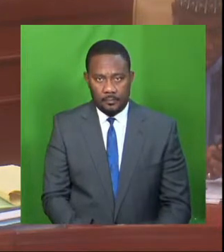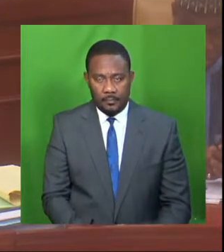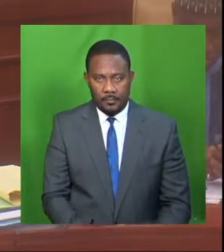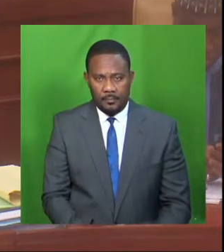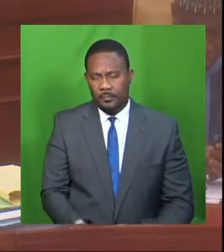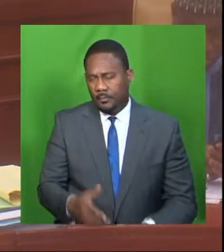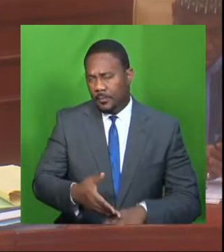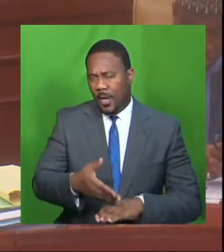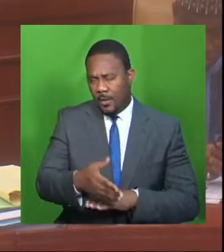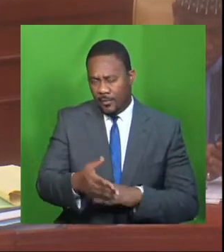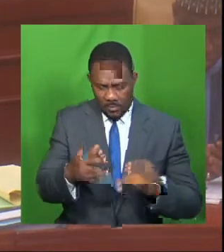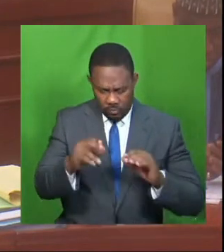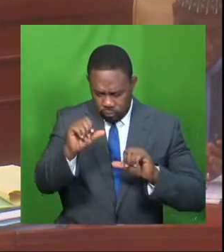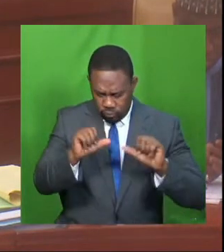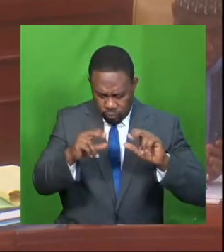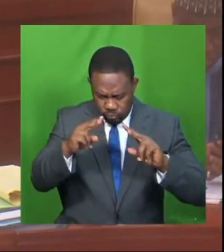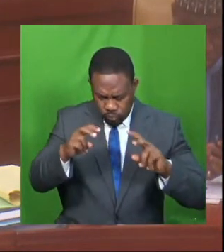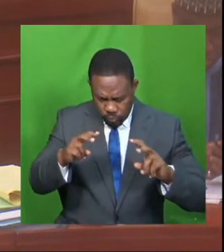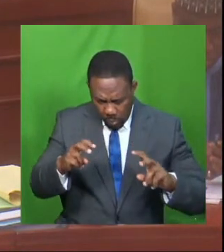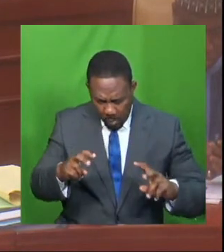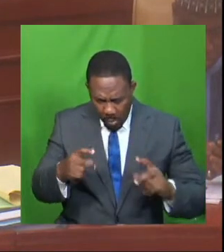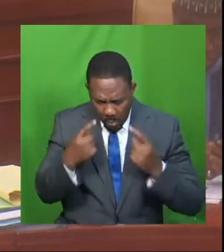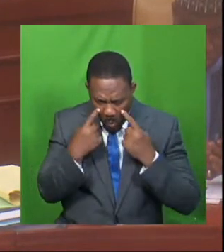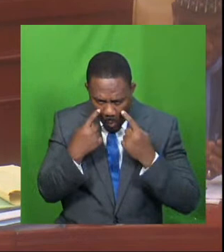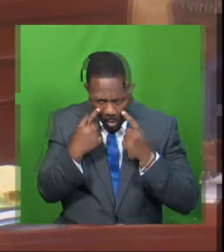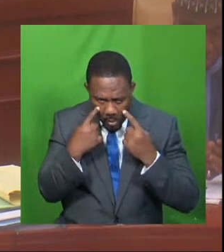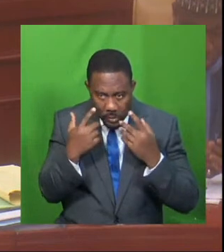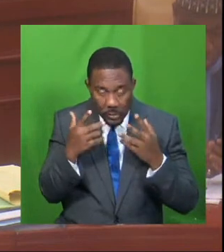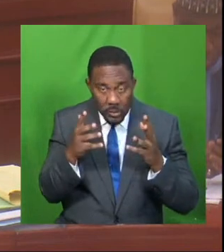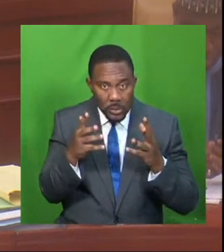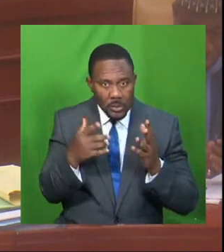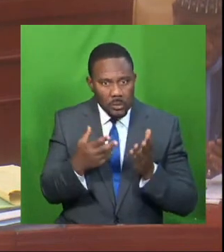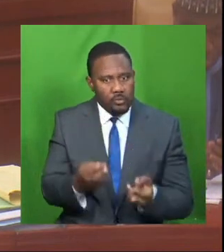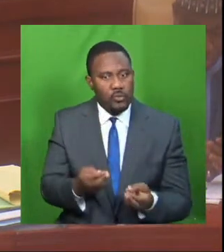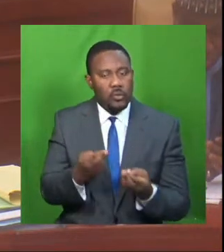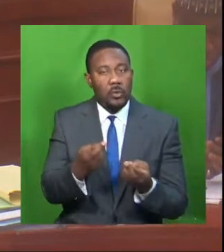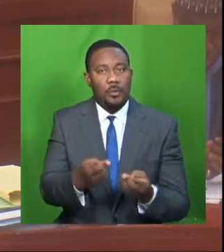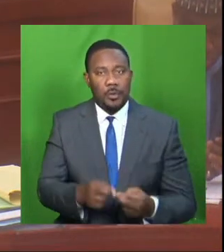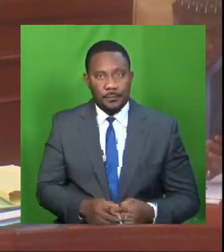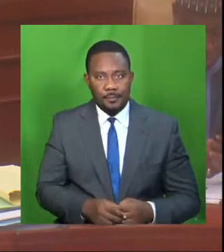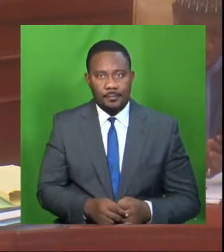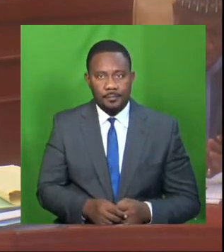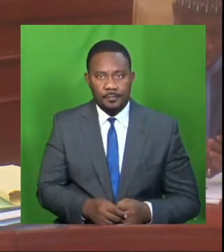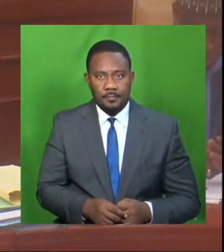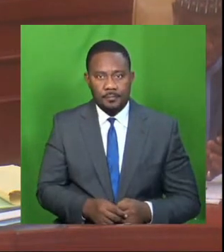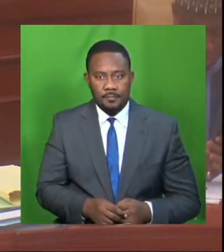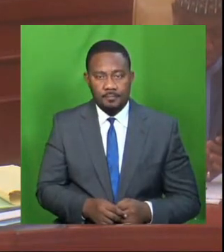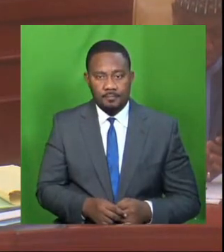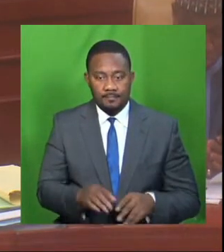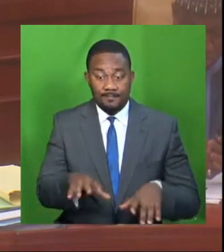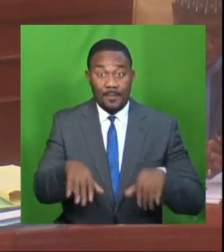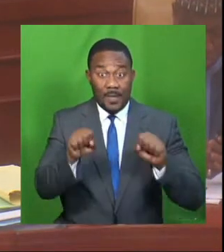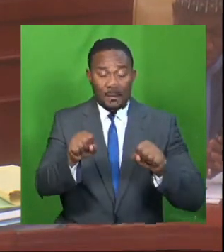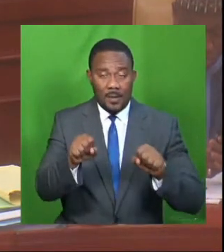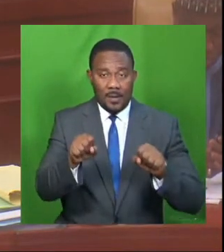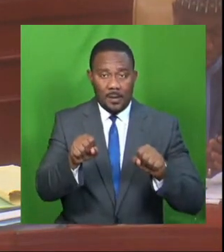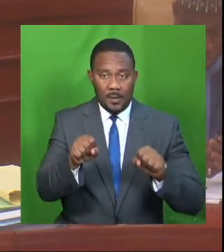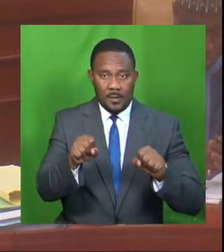this report was presented to the House in accordance with Article 1872 of the